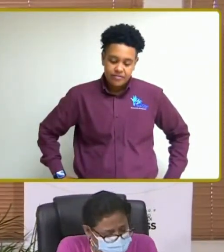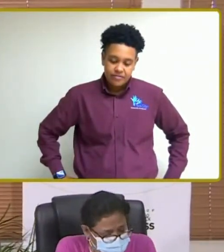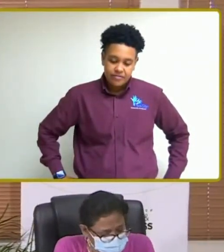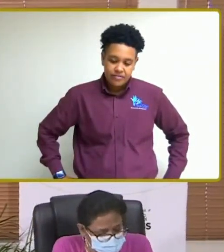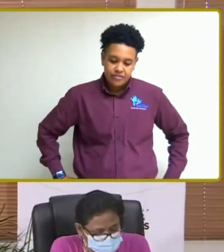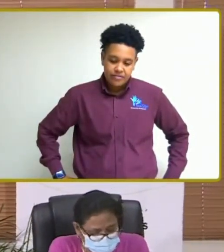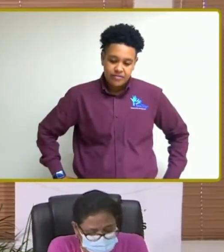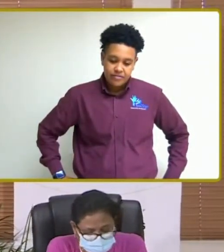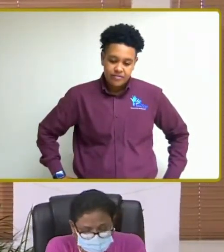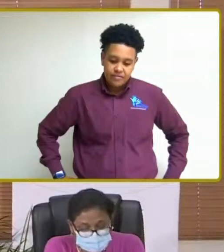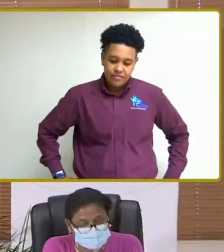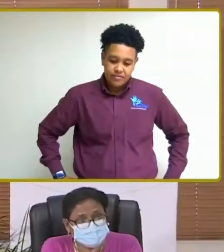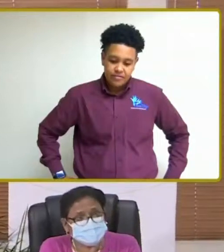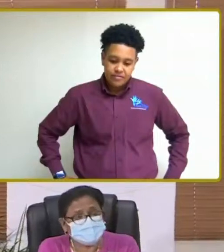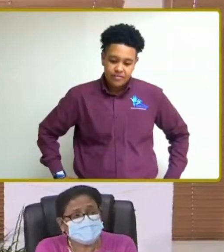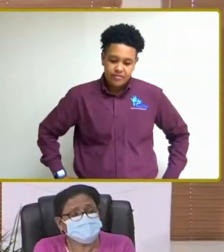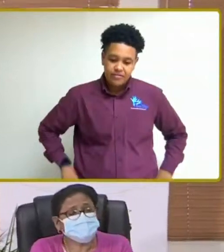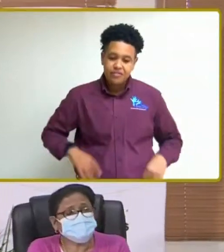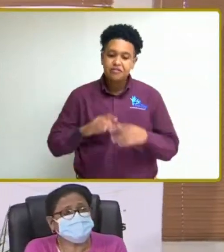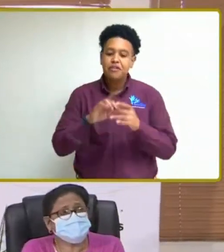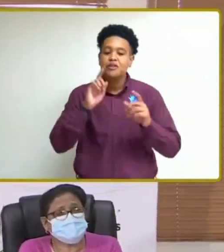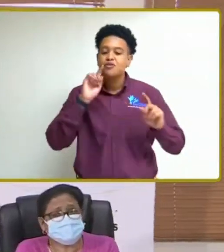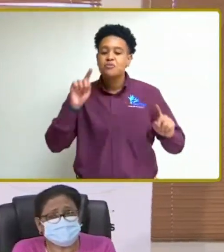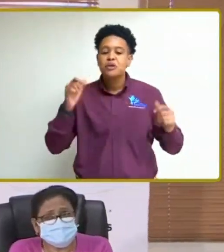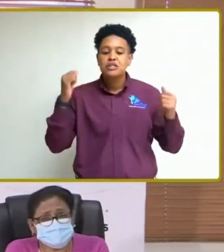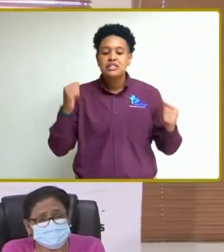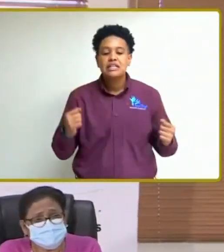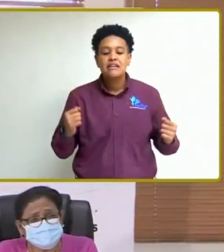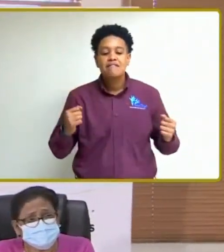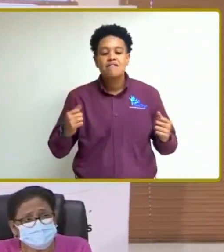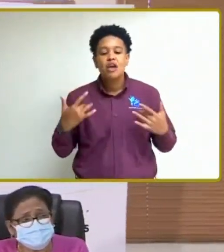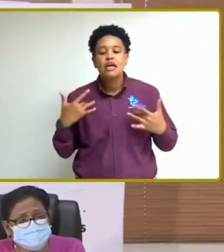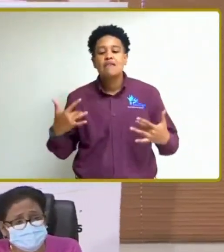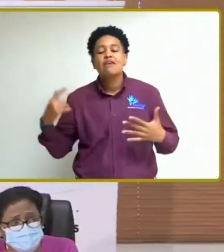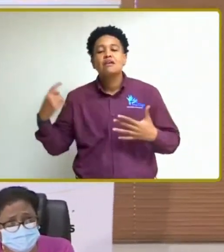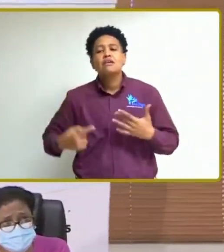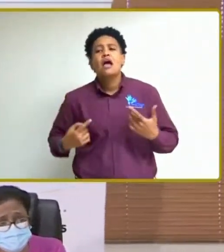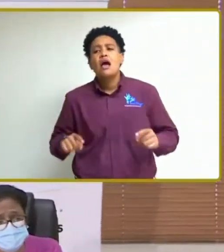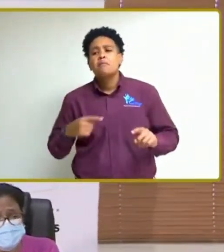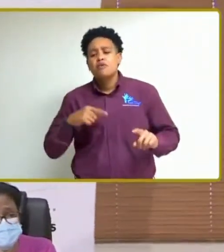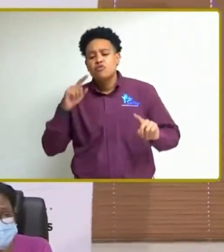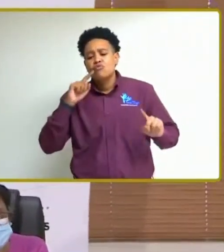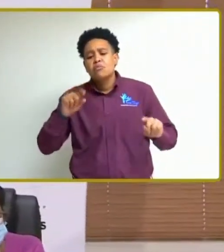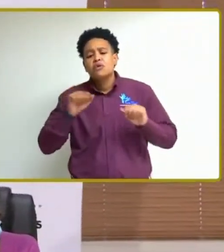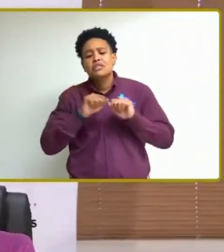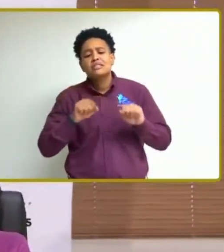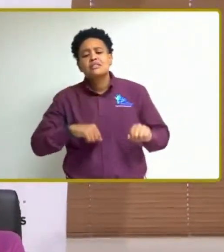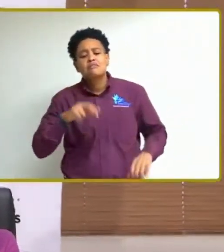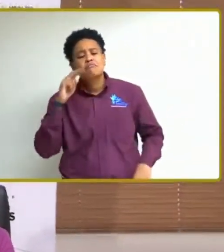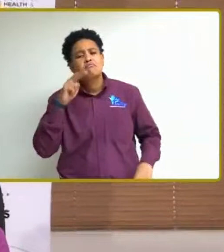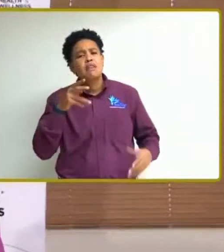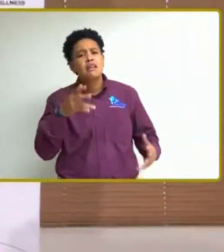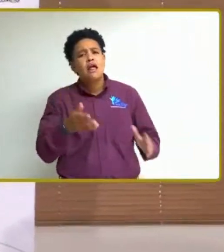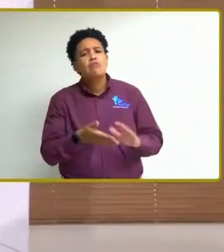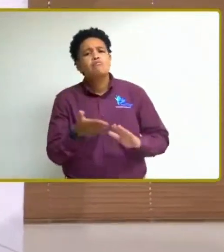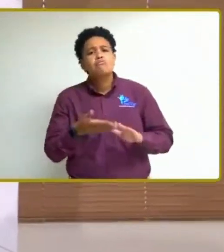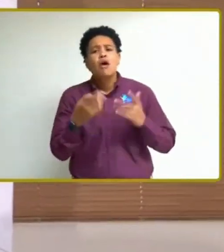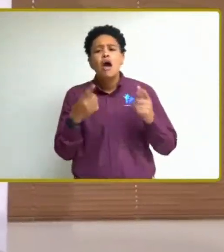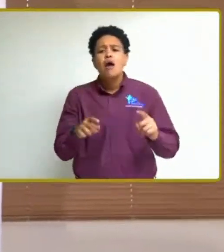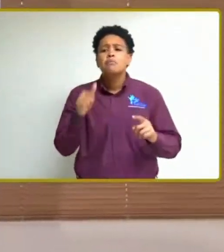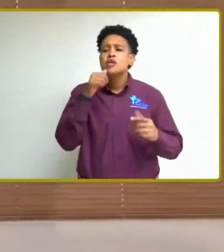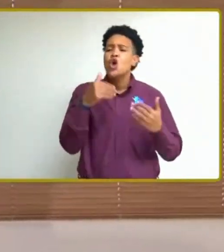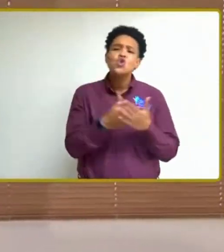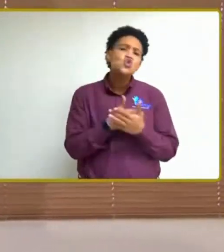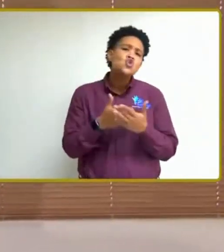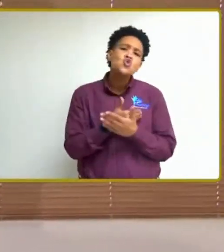and adverse events, so there is a reporting system that is in place. This is not